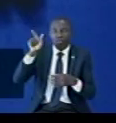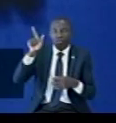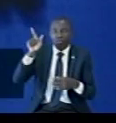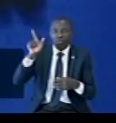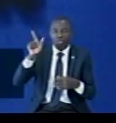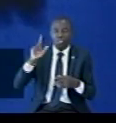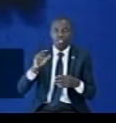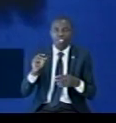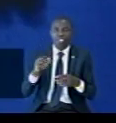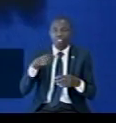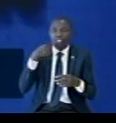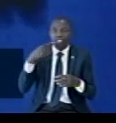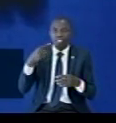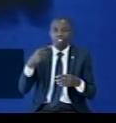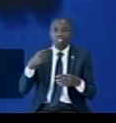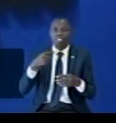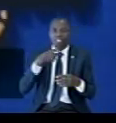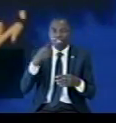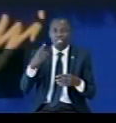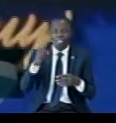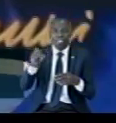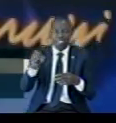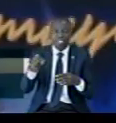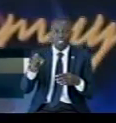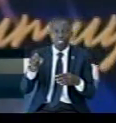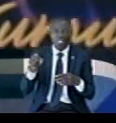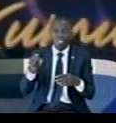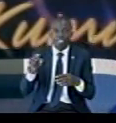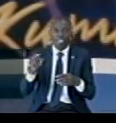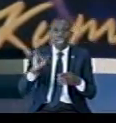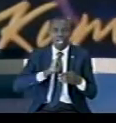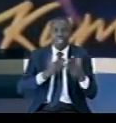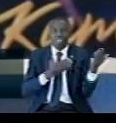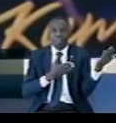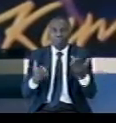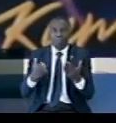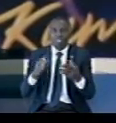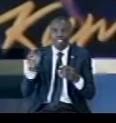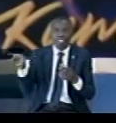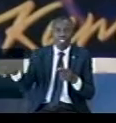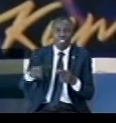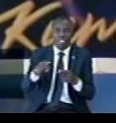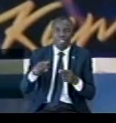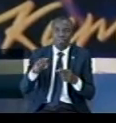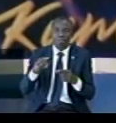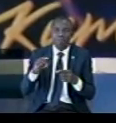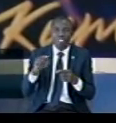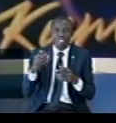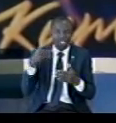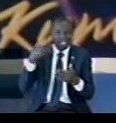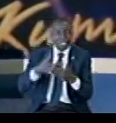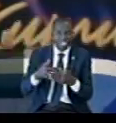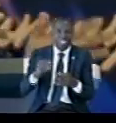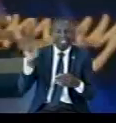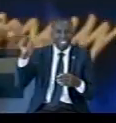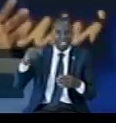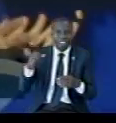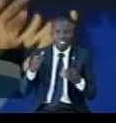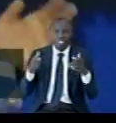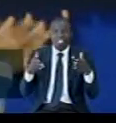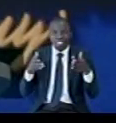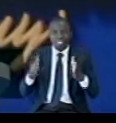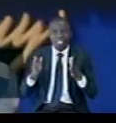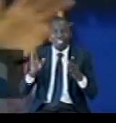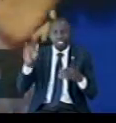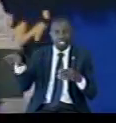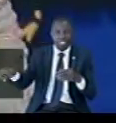ye and bring them near. Yea, yes, let them